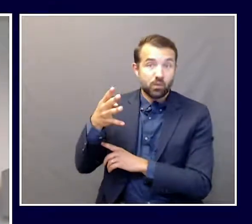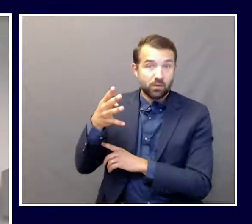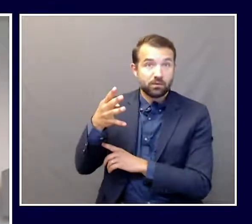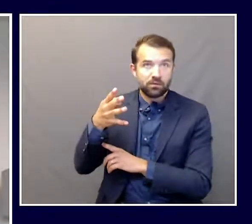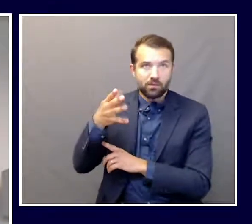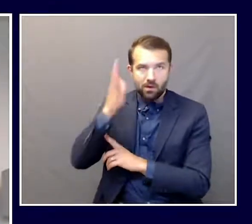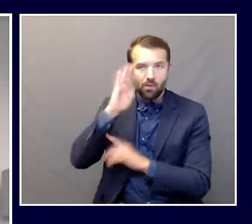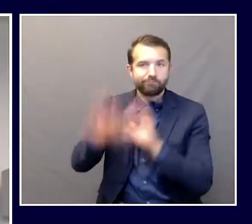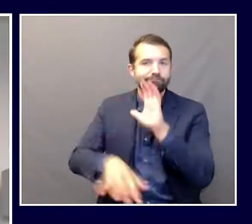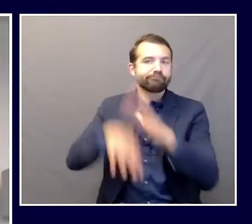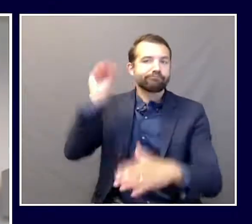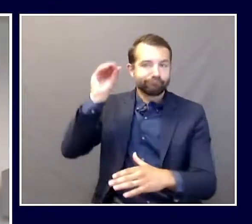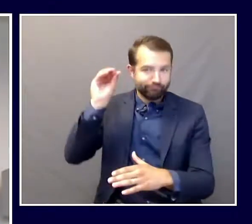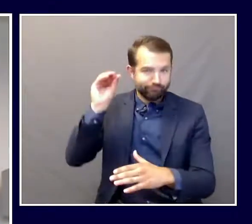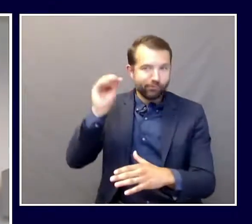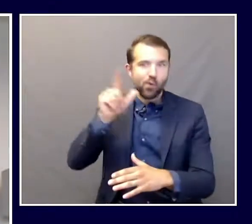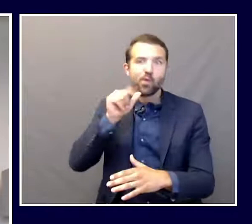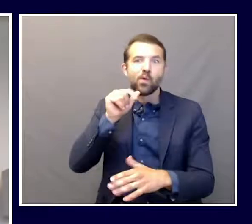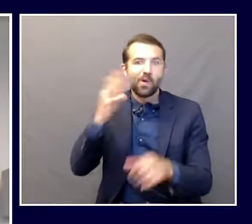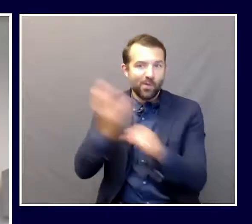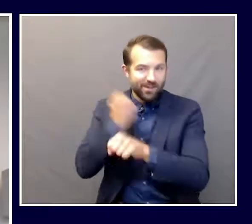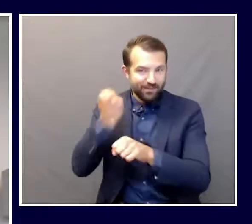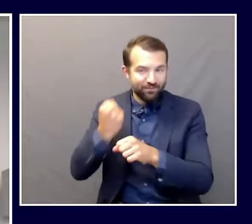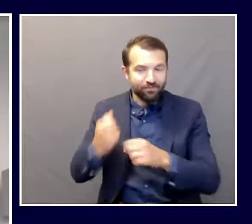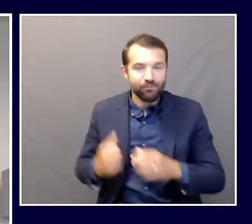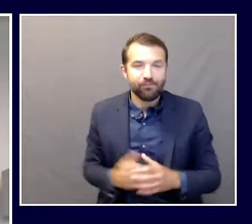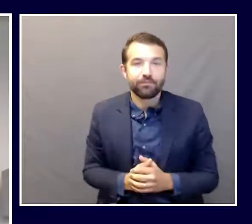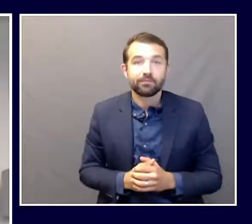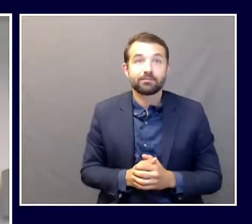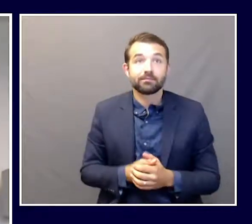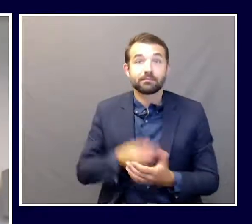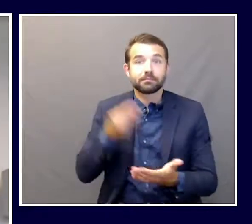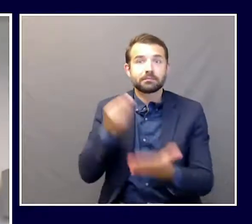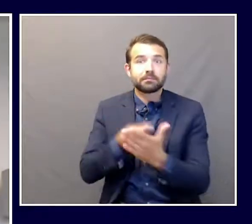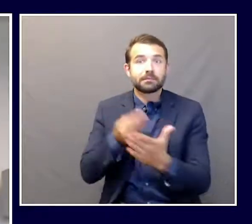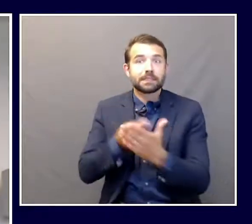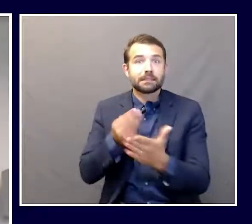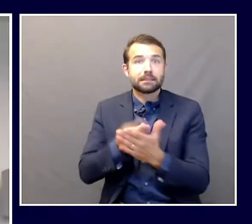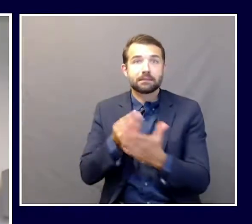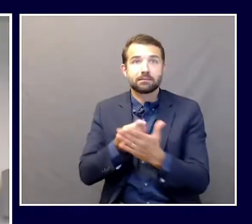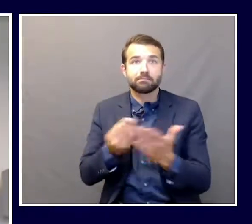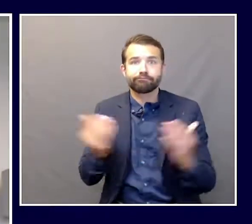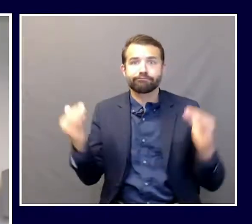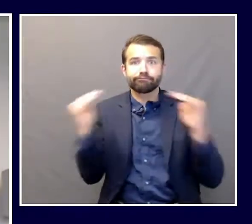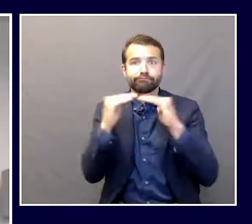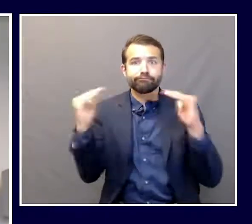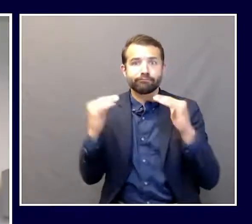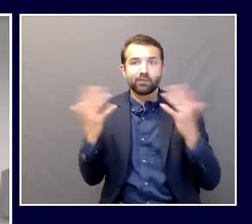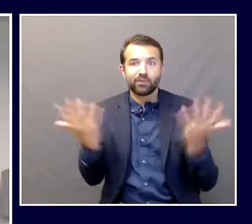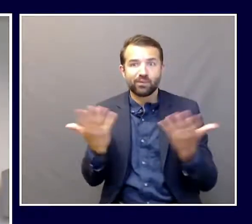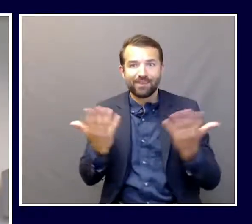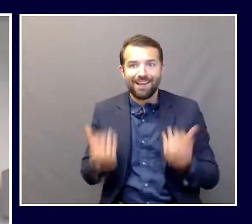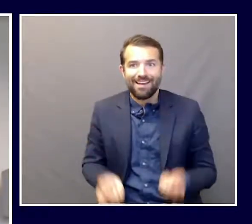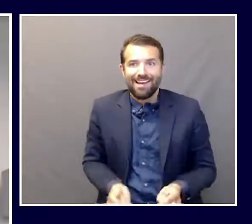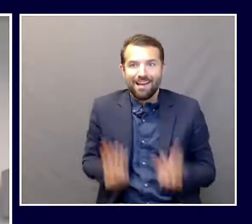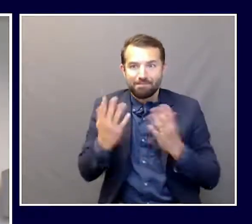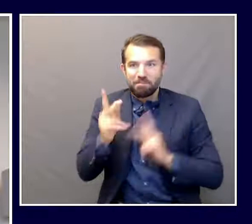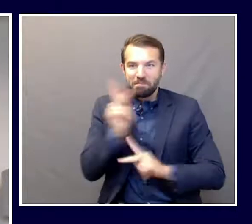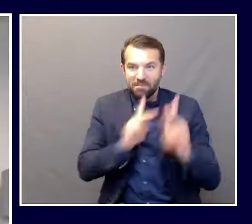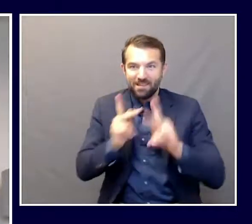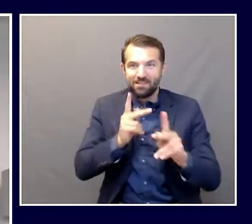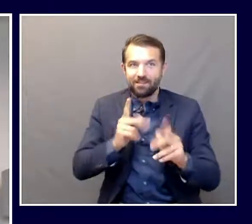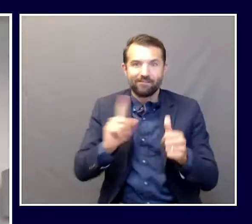people who have gotten at least one shot of COVID-19 vaccine since the beginning of the COVID vaccine era,